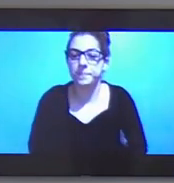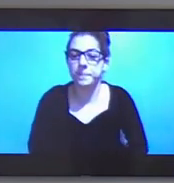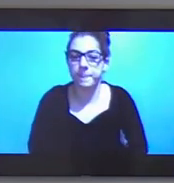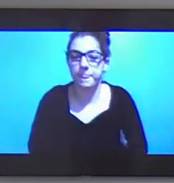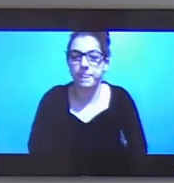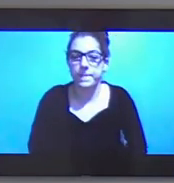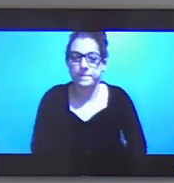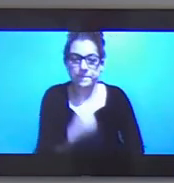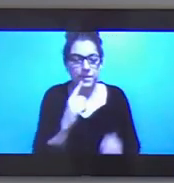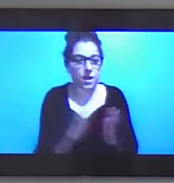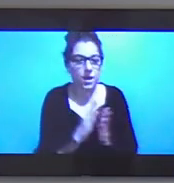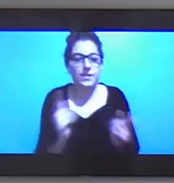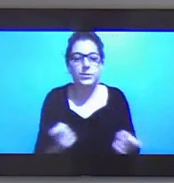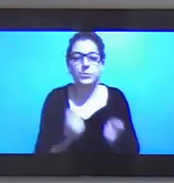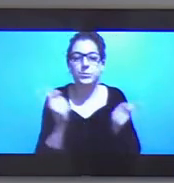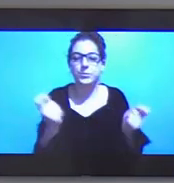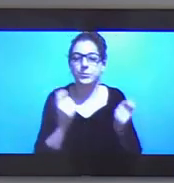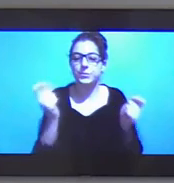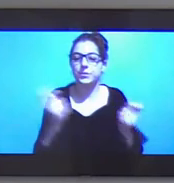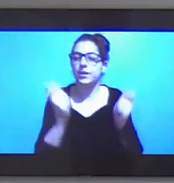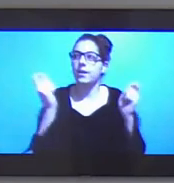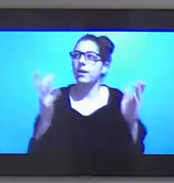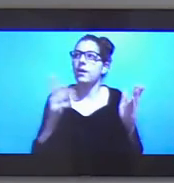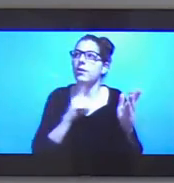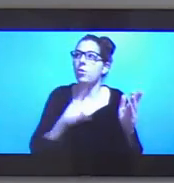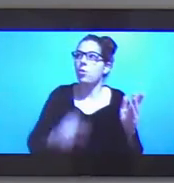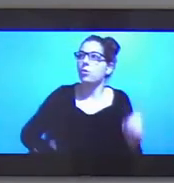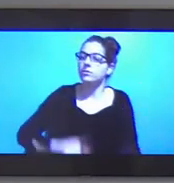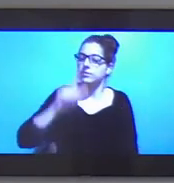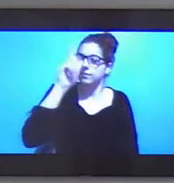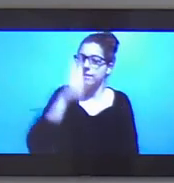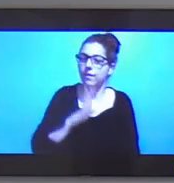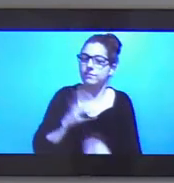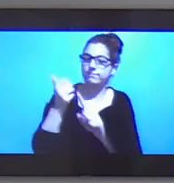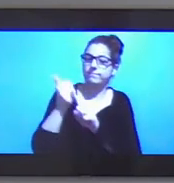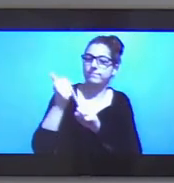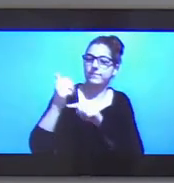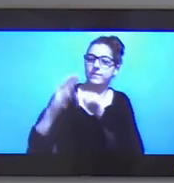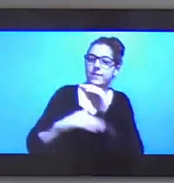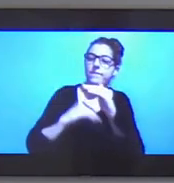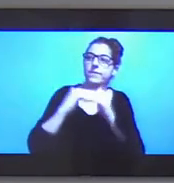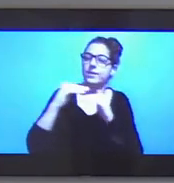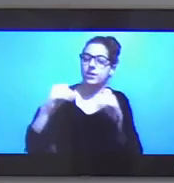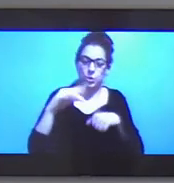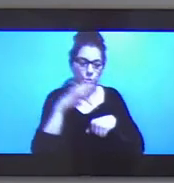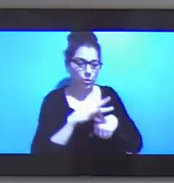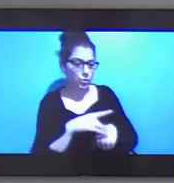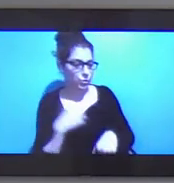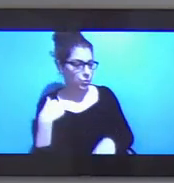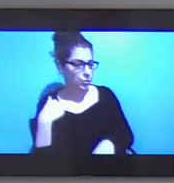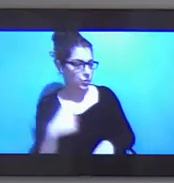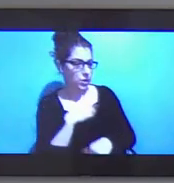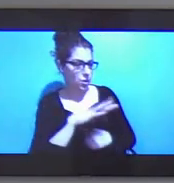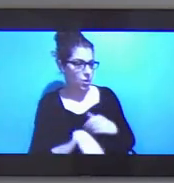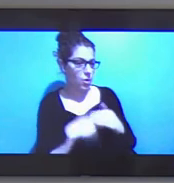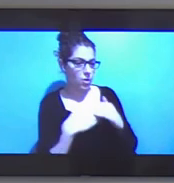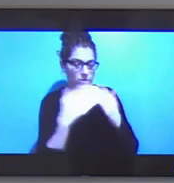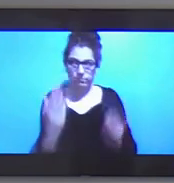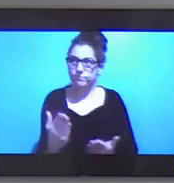hymn. God and might, heaven and earth are full of your glory.